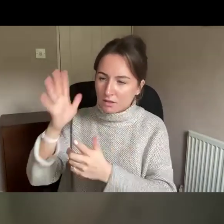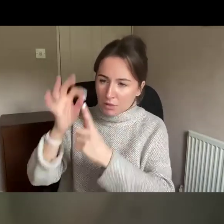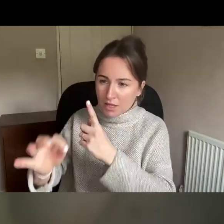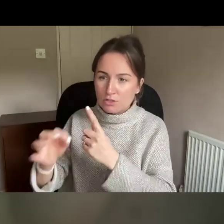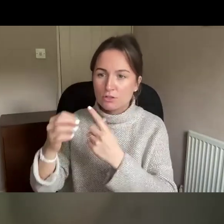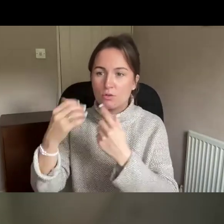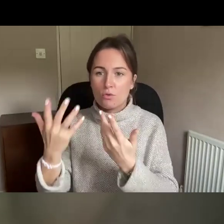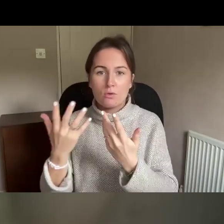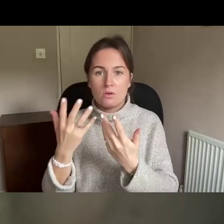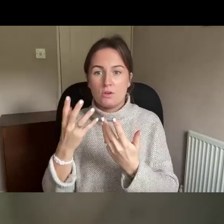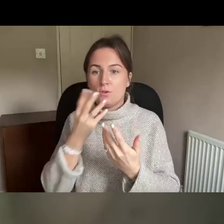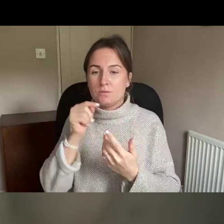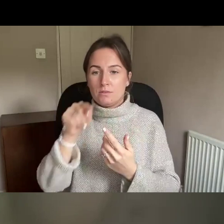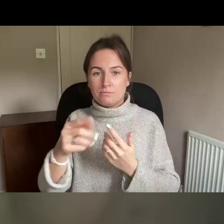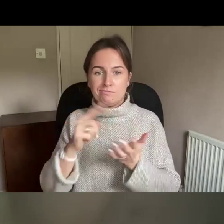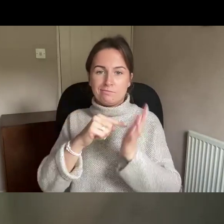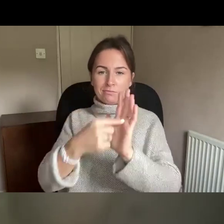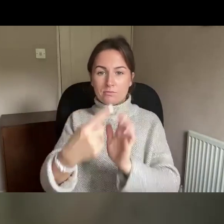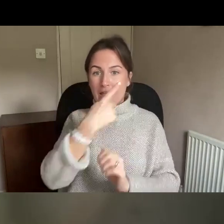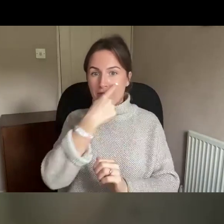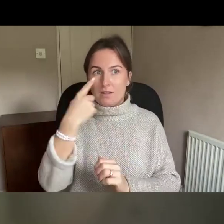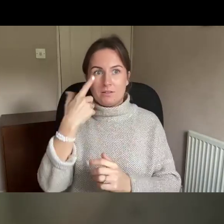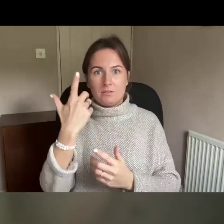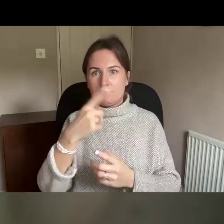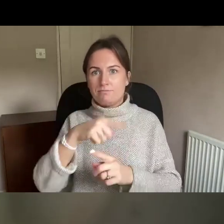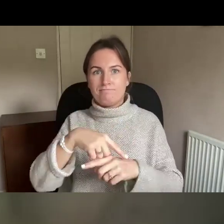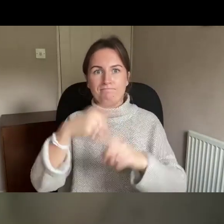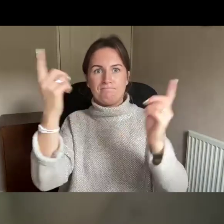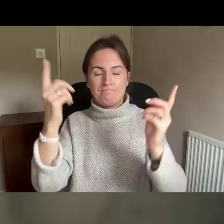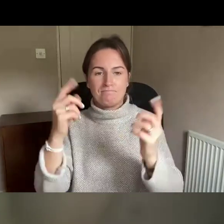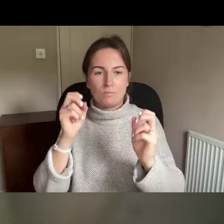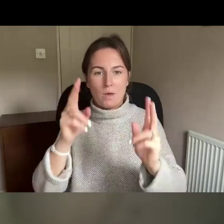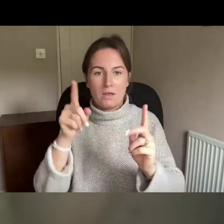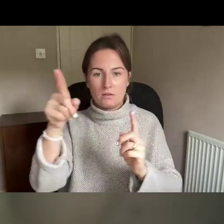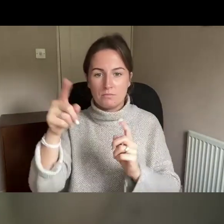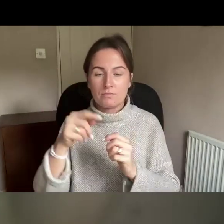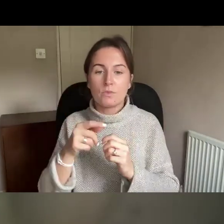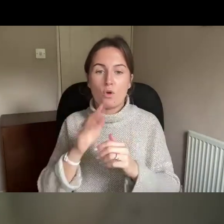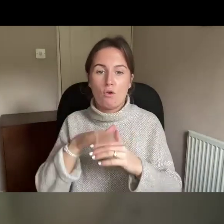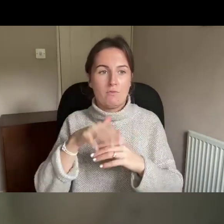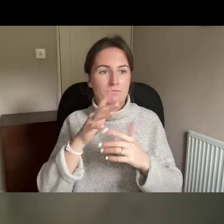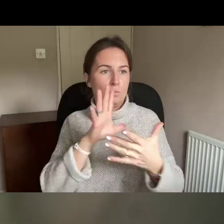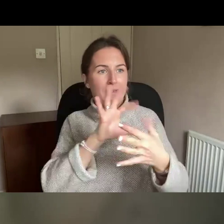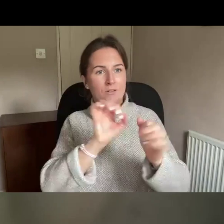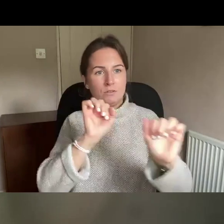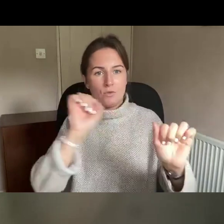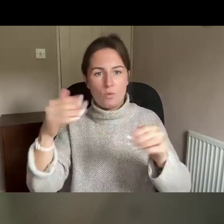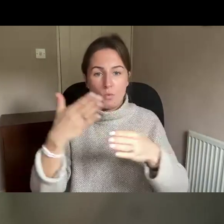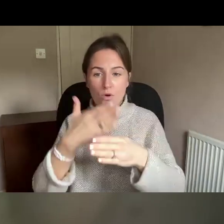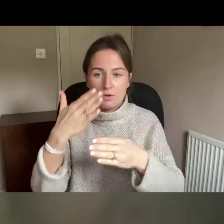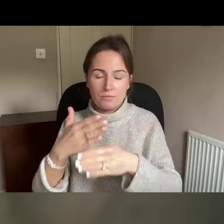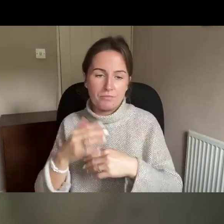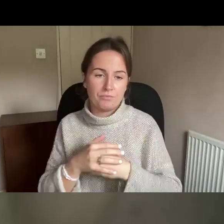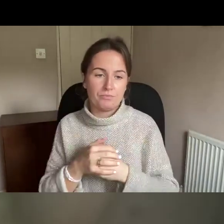other evidence you might be presenting or how you might want to review internally around the work that you're doing. So we had some benefits we wanted